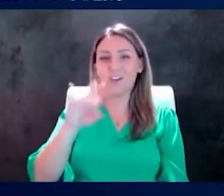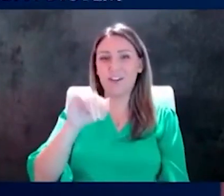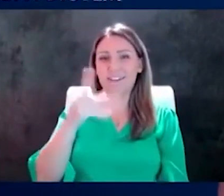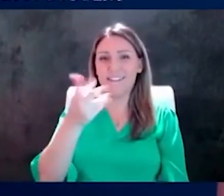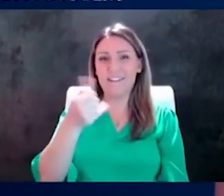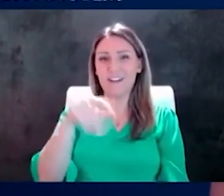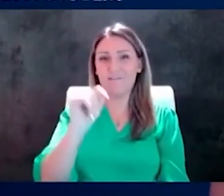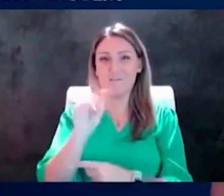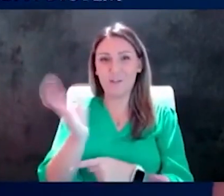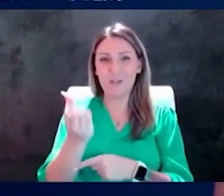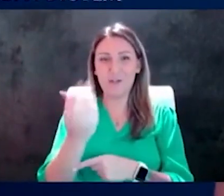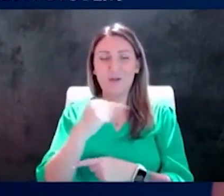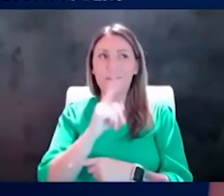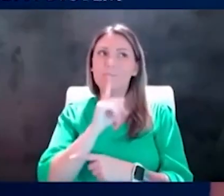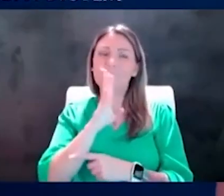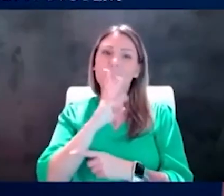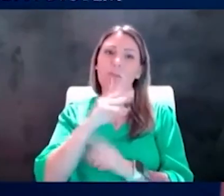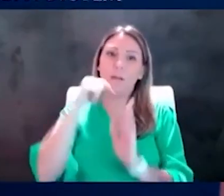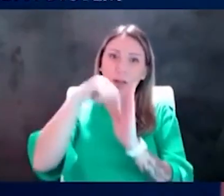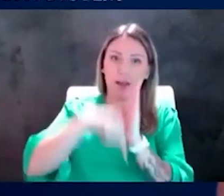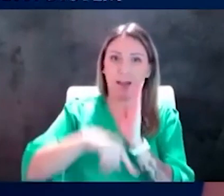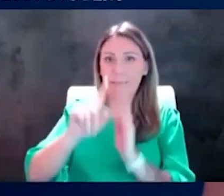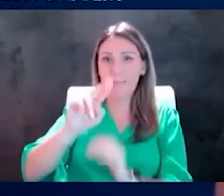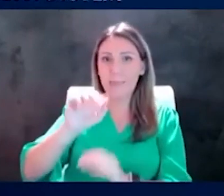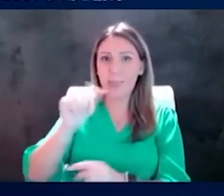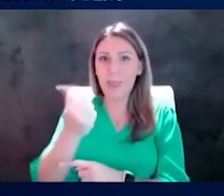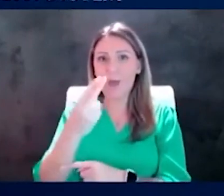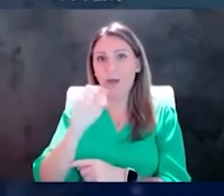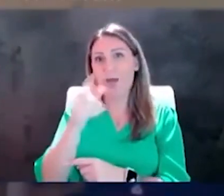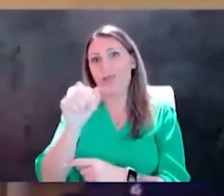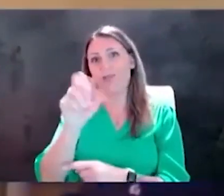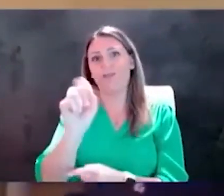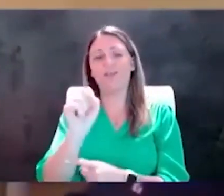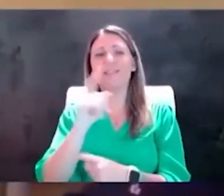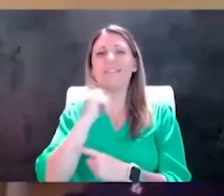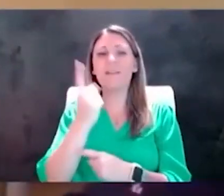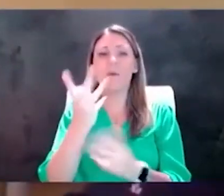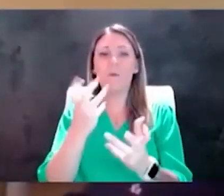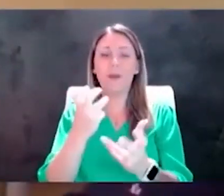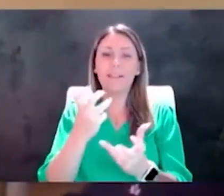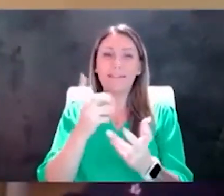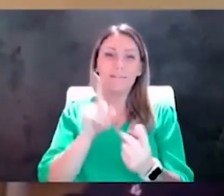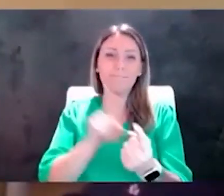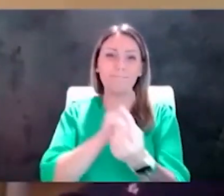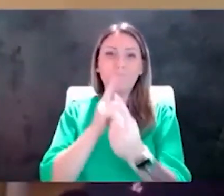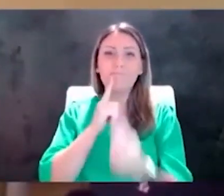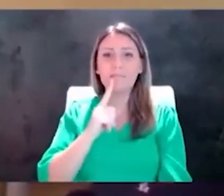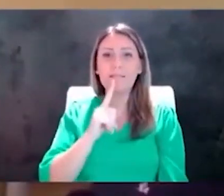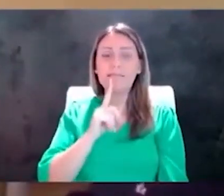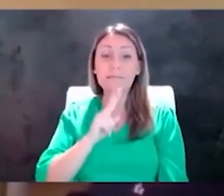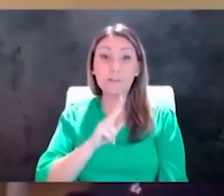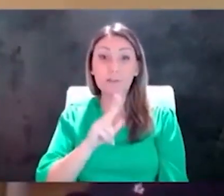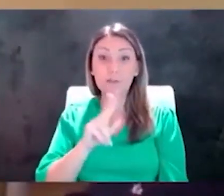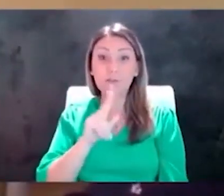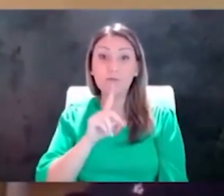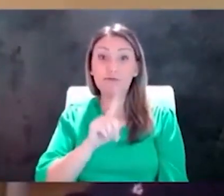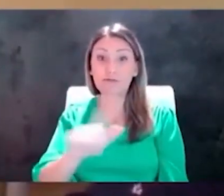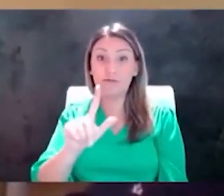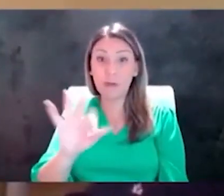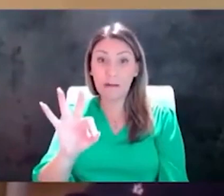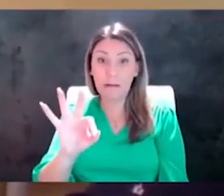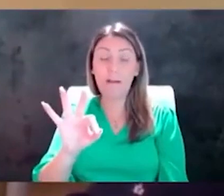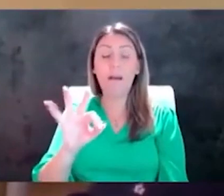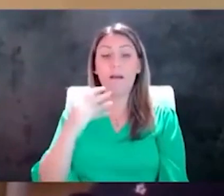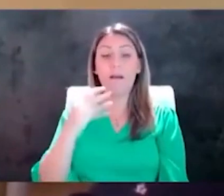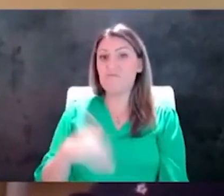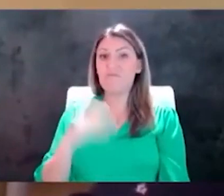questions about that here on our program. And here's somebody that we'd like you to meet. I was 29 years old and I had no pre-existing